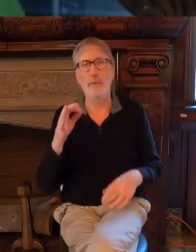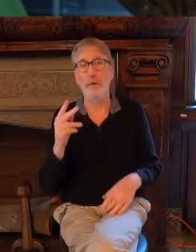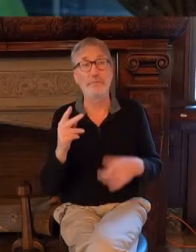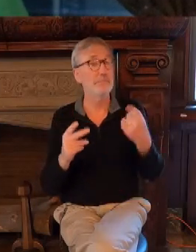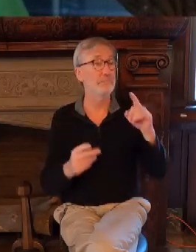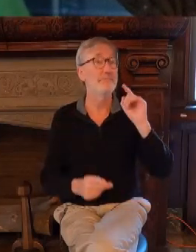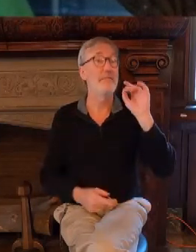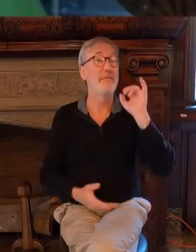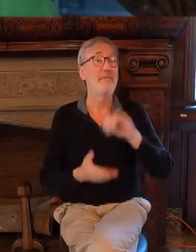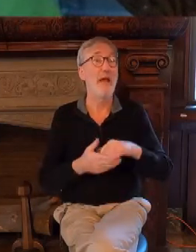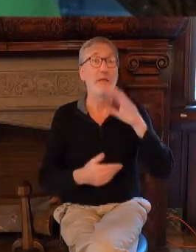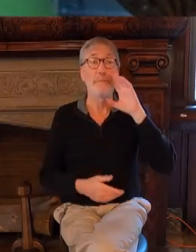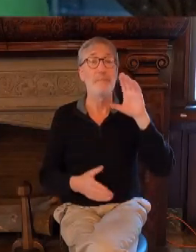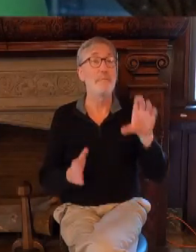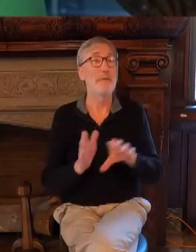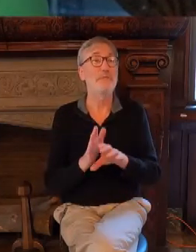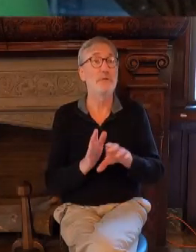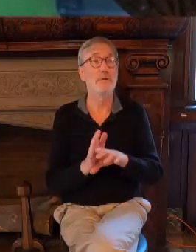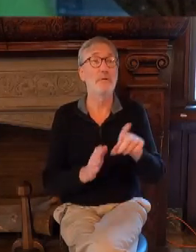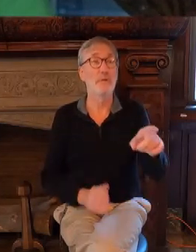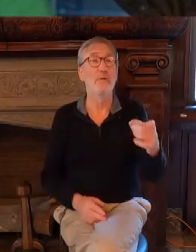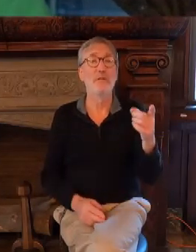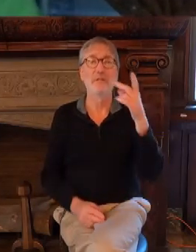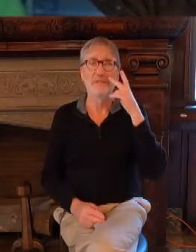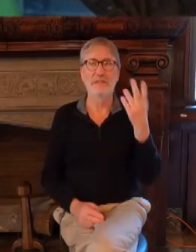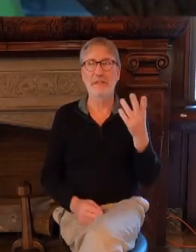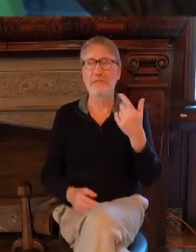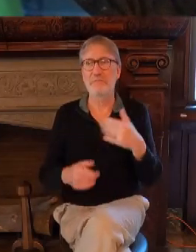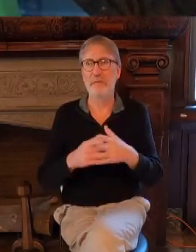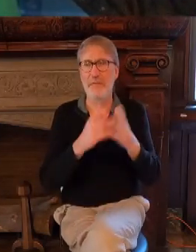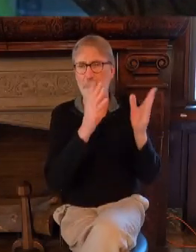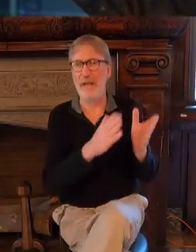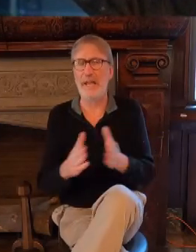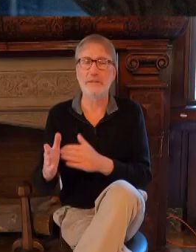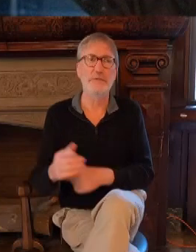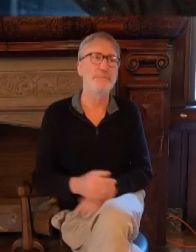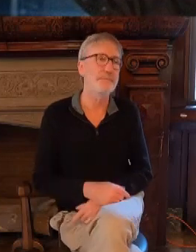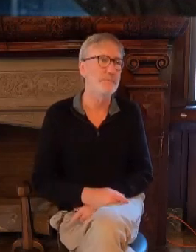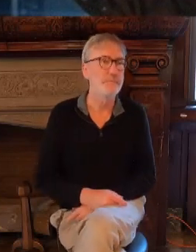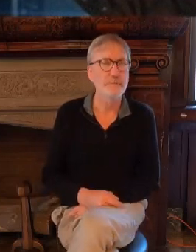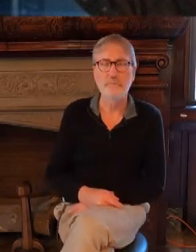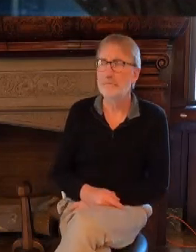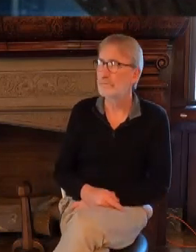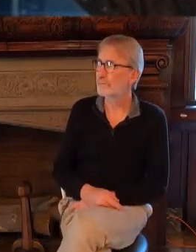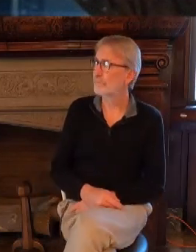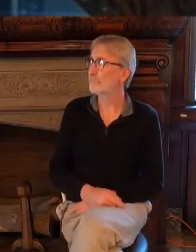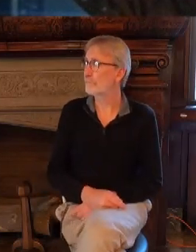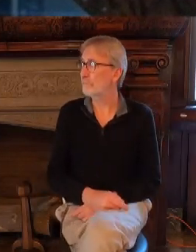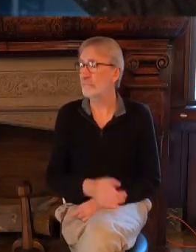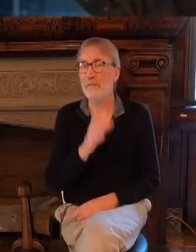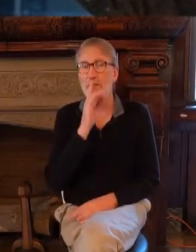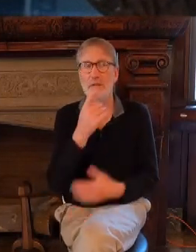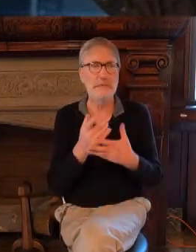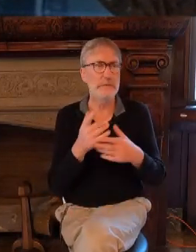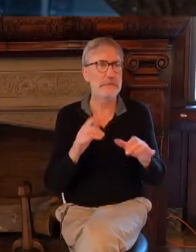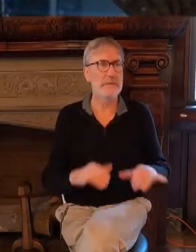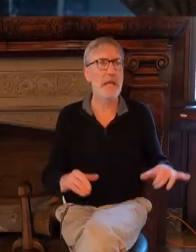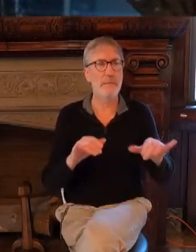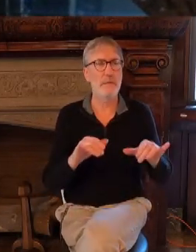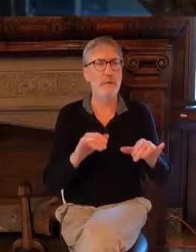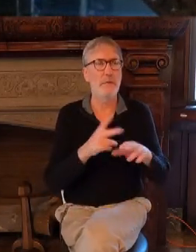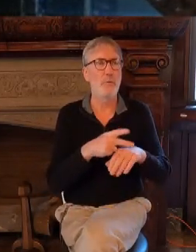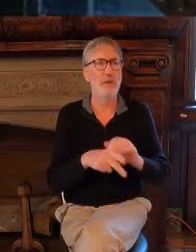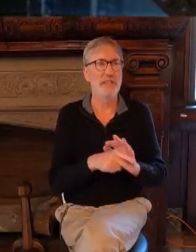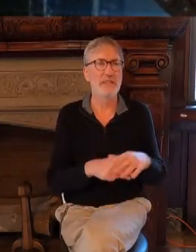I just handed out tonight, you'll see the scope of work. Few of the highlights are, well, it's basically the same project as Segment A,